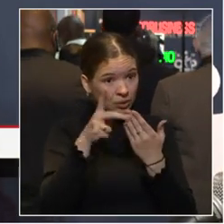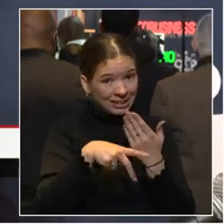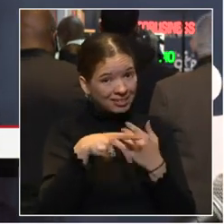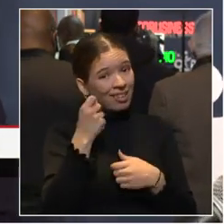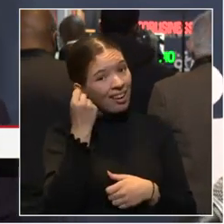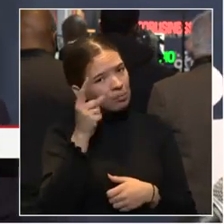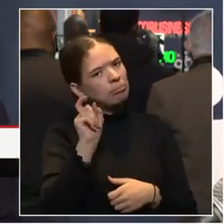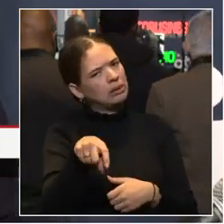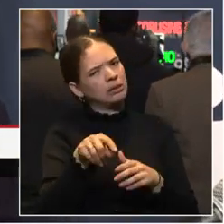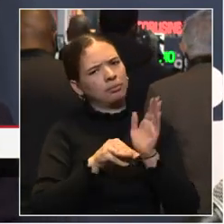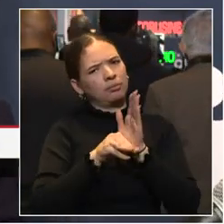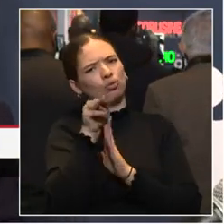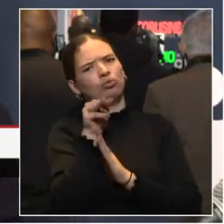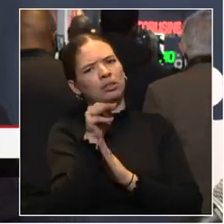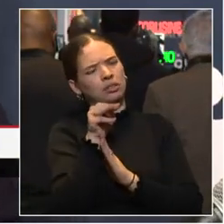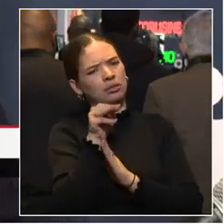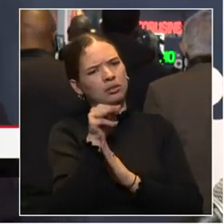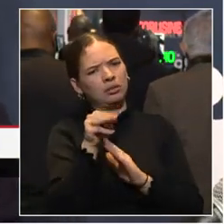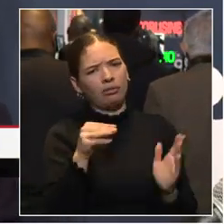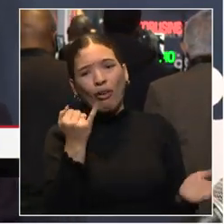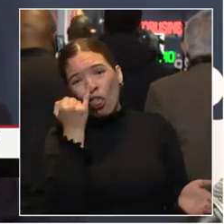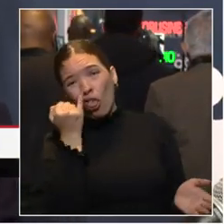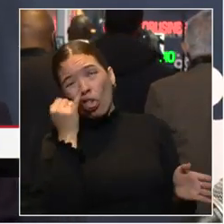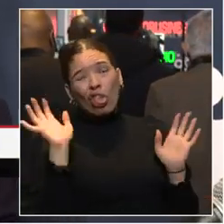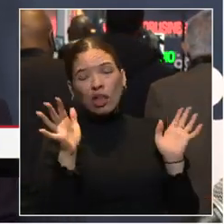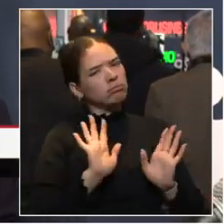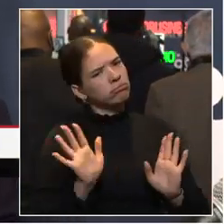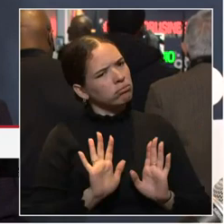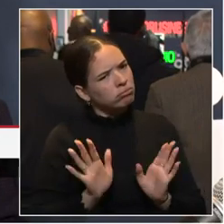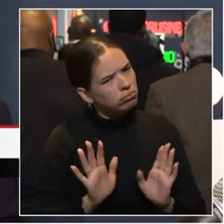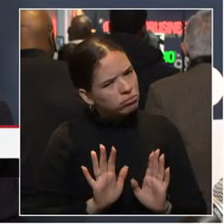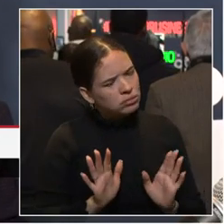in our city, and I wish this wasn't the case, but it is